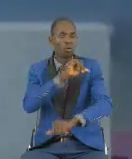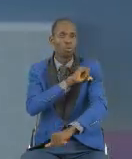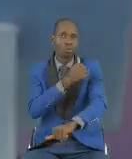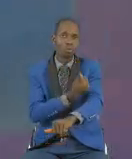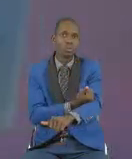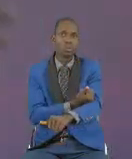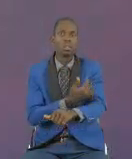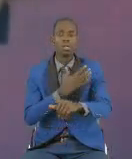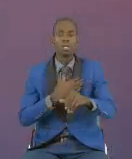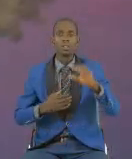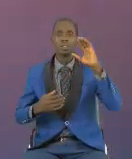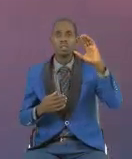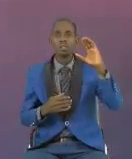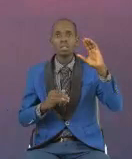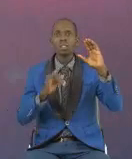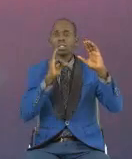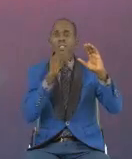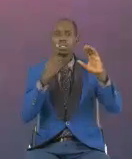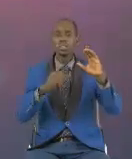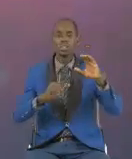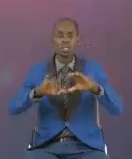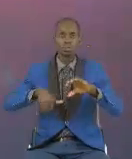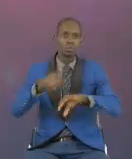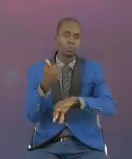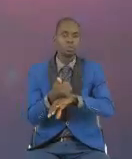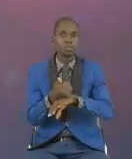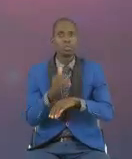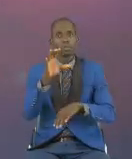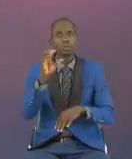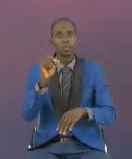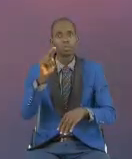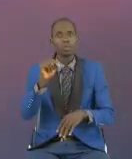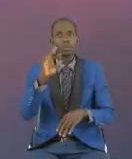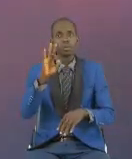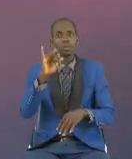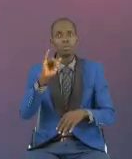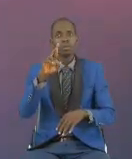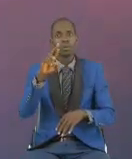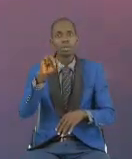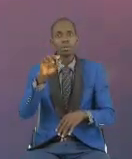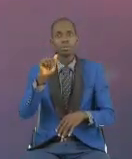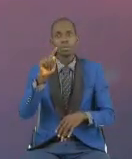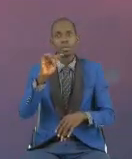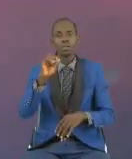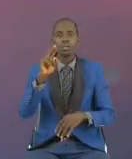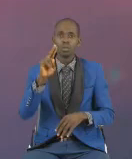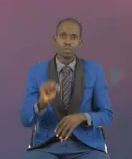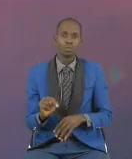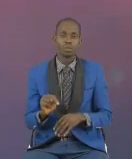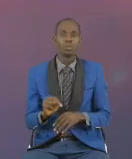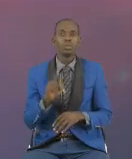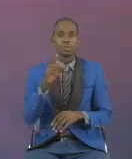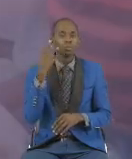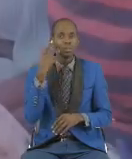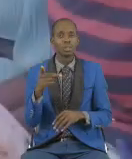C is the confirmation. As you go through the Acts of the Apostles, you see the A there, you see the authority